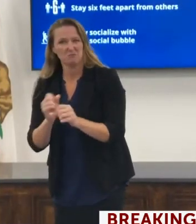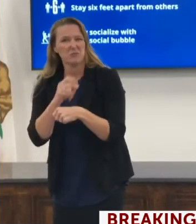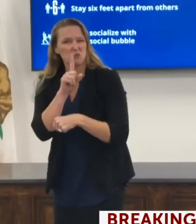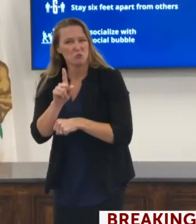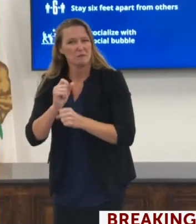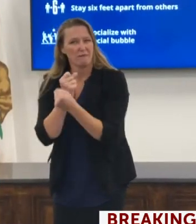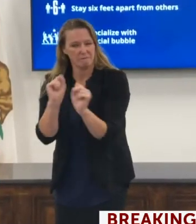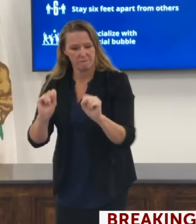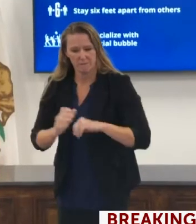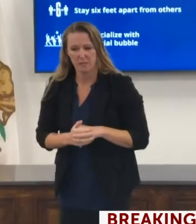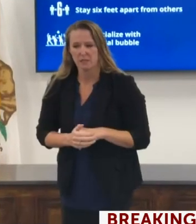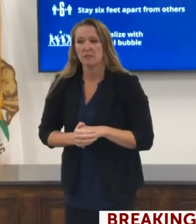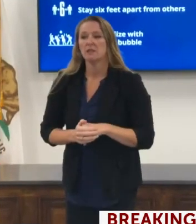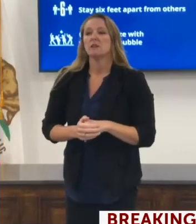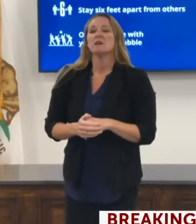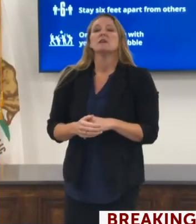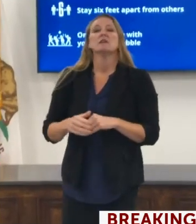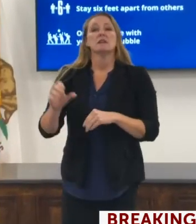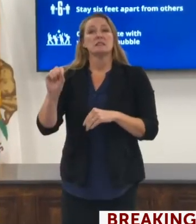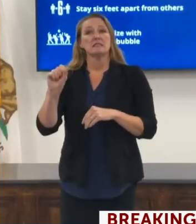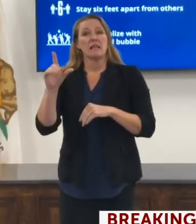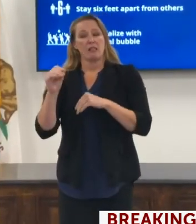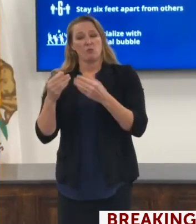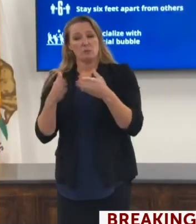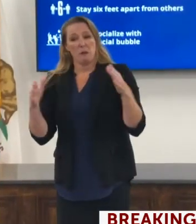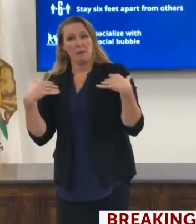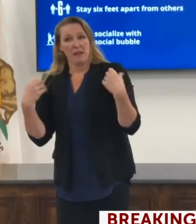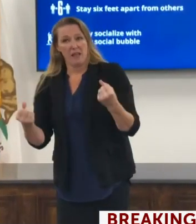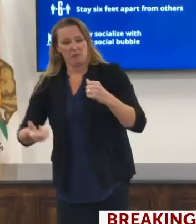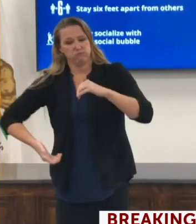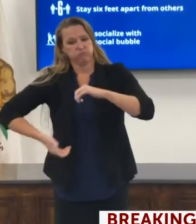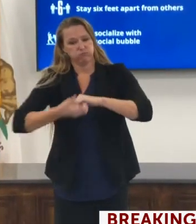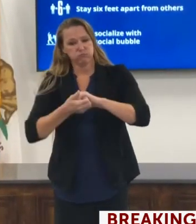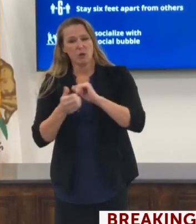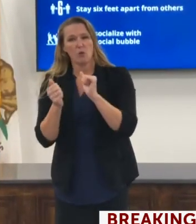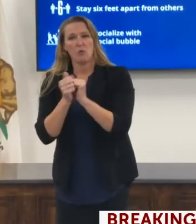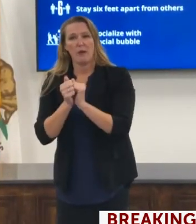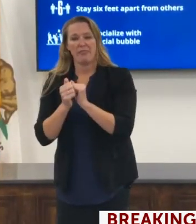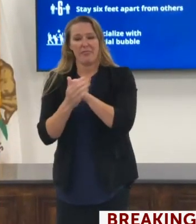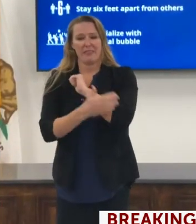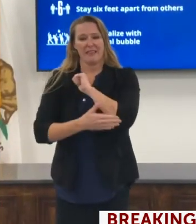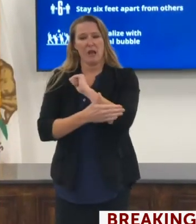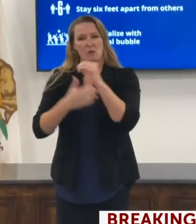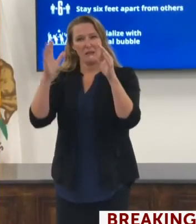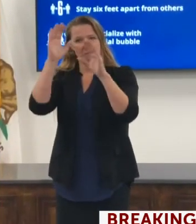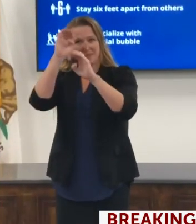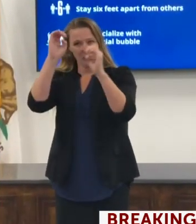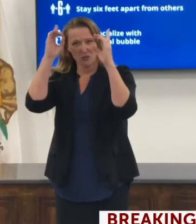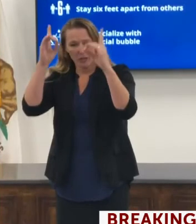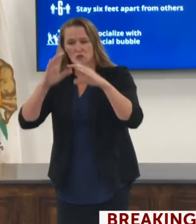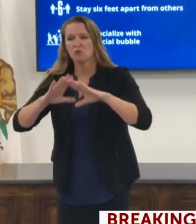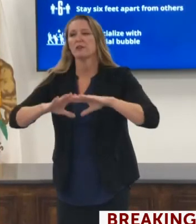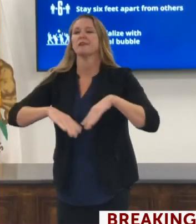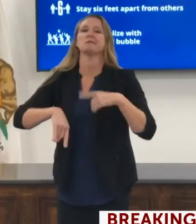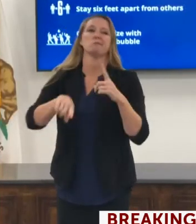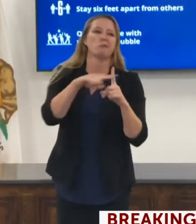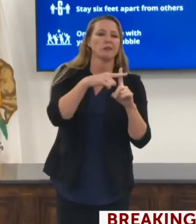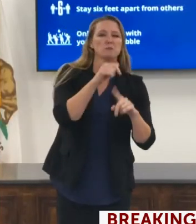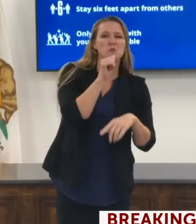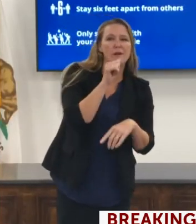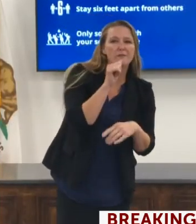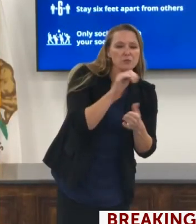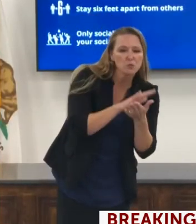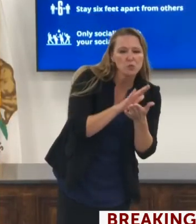closely with the San Luis Obispo County Office of Education, our districts, charters, private and parochial schools, as we